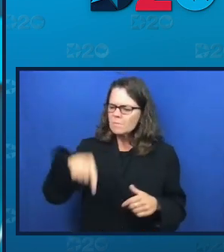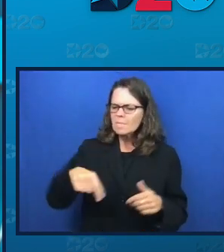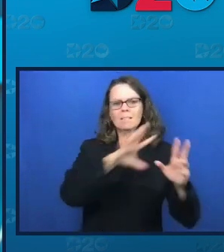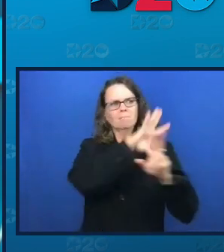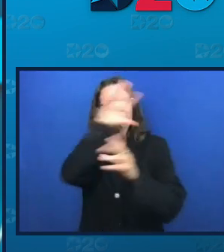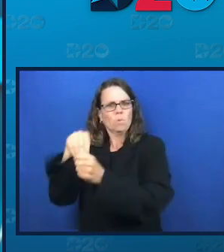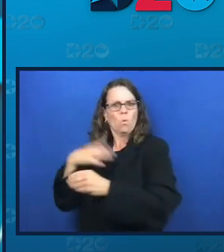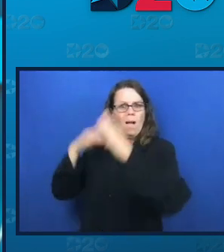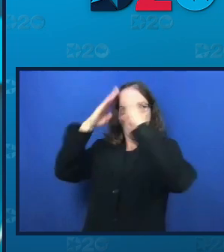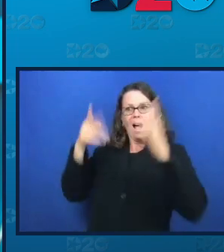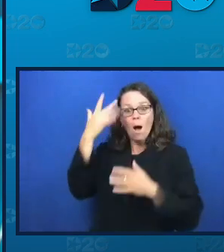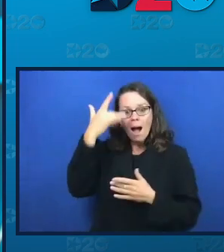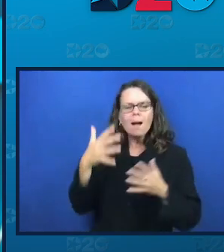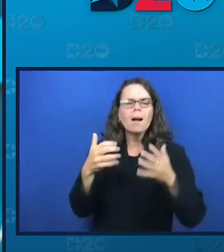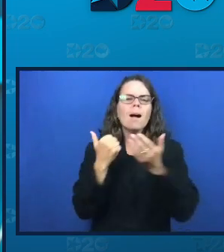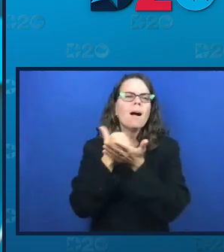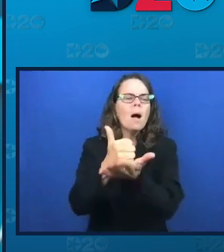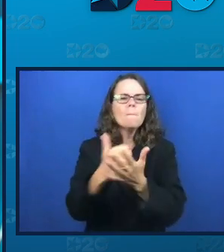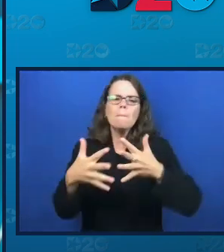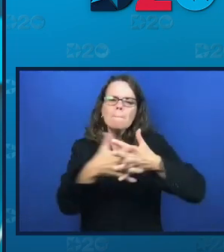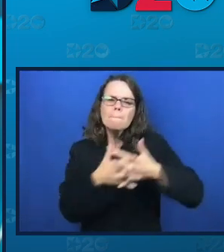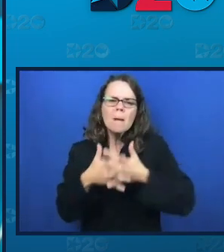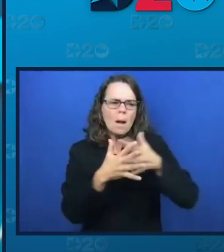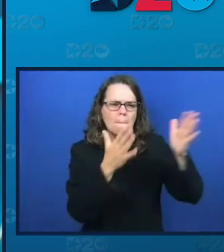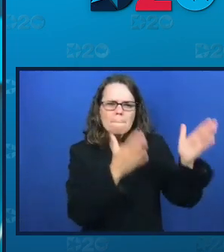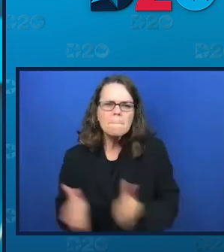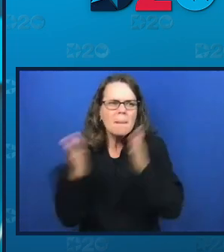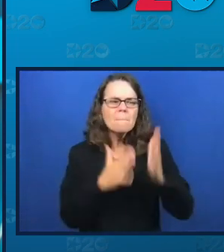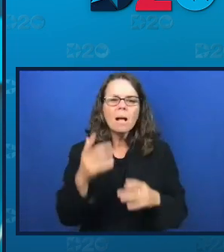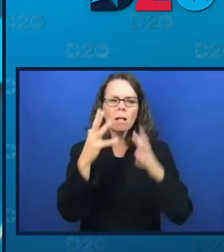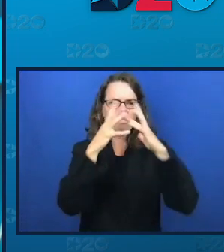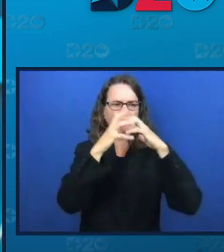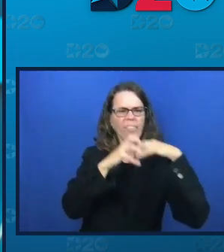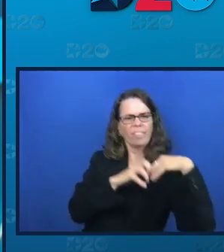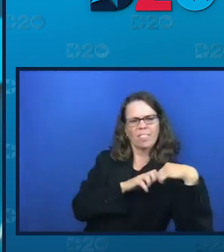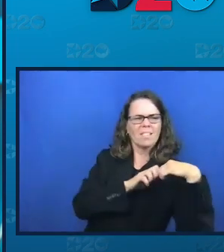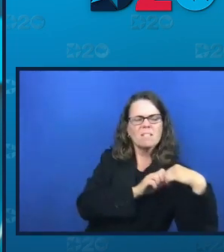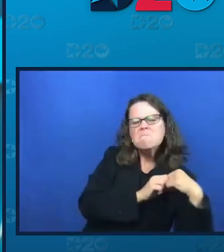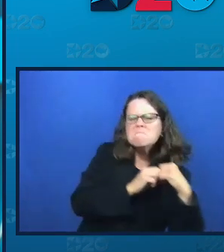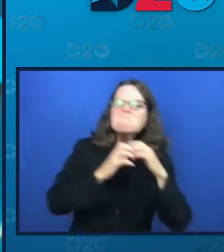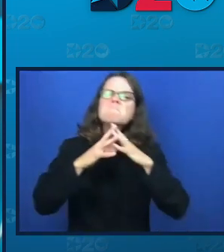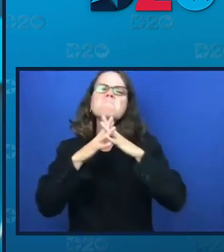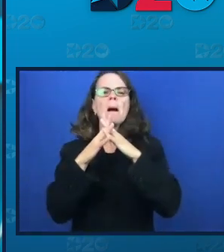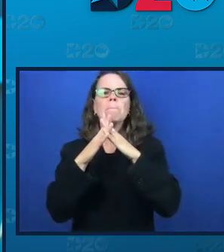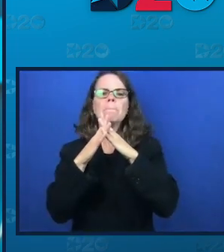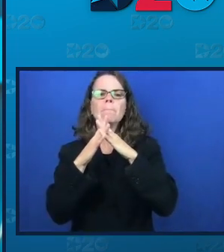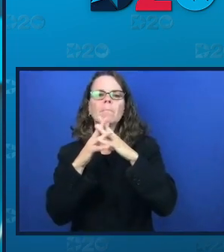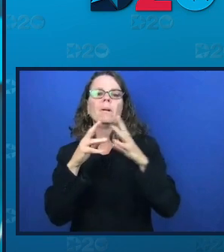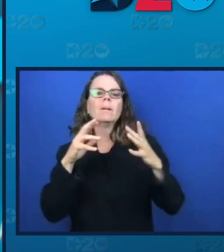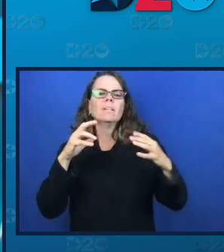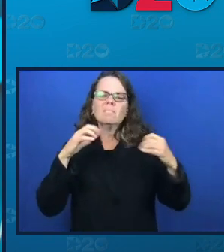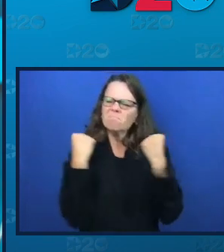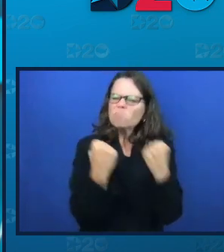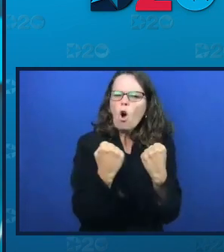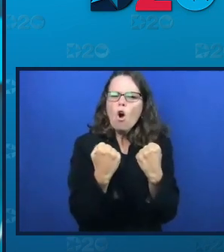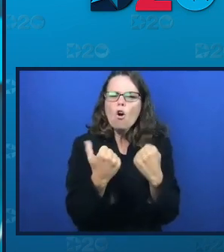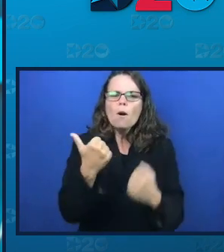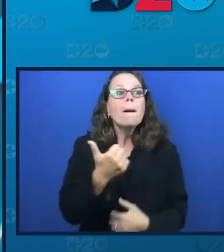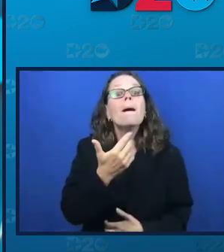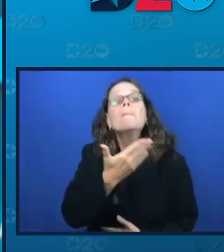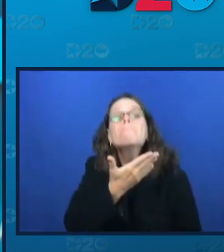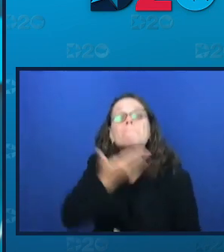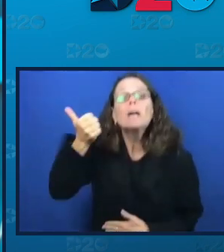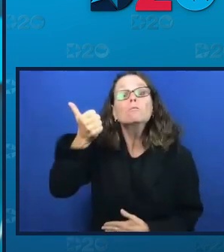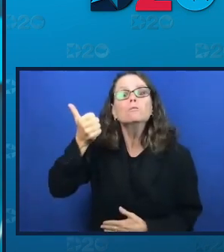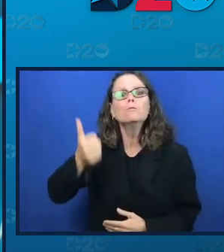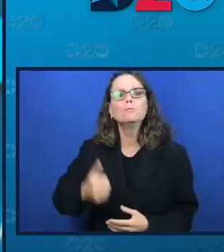back. Say it with me there at home: a nation that builds back better. Here in Wisconsin,